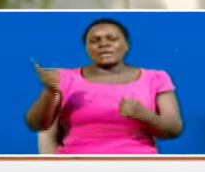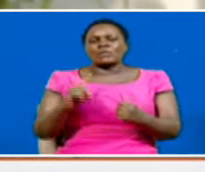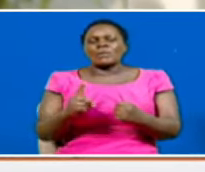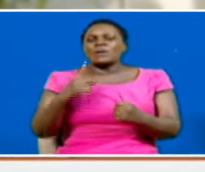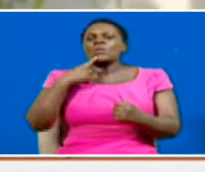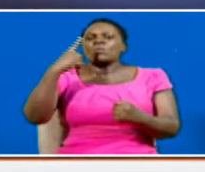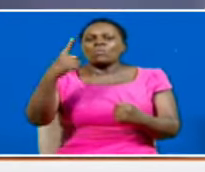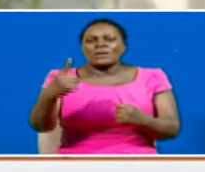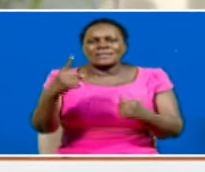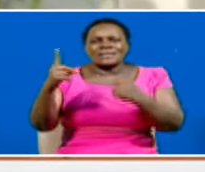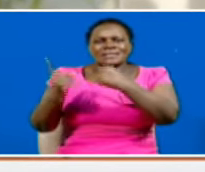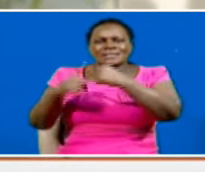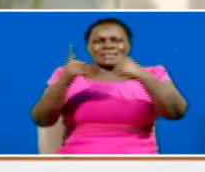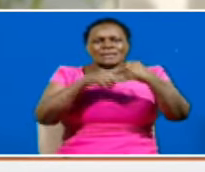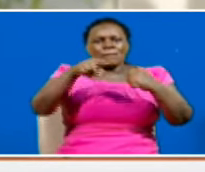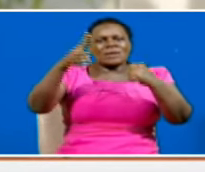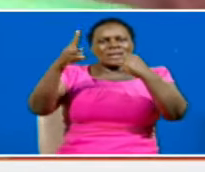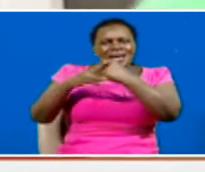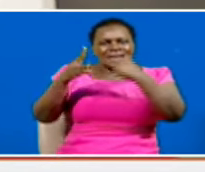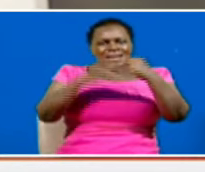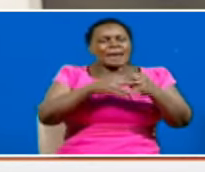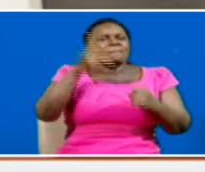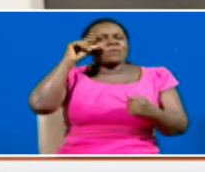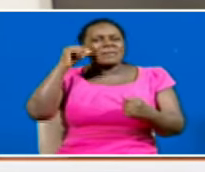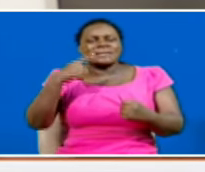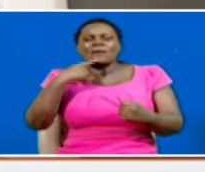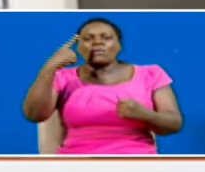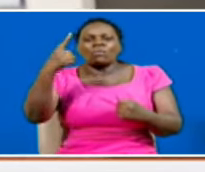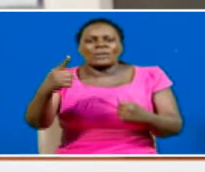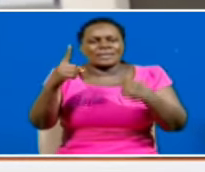and 166.99 in Mombasa,